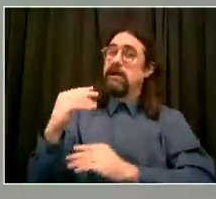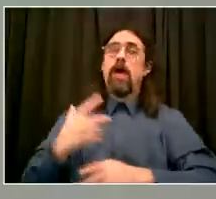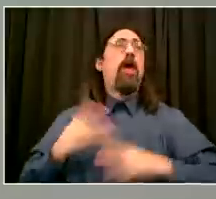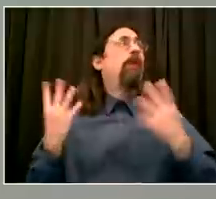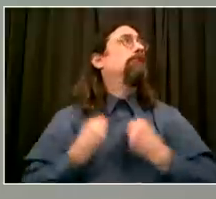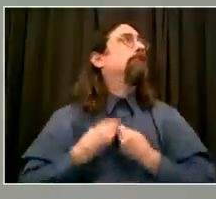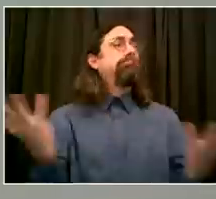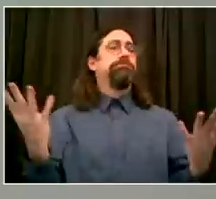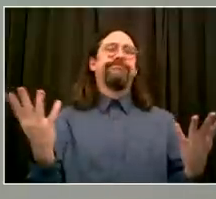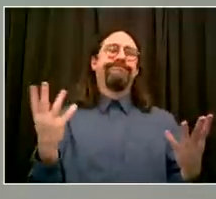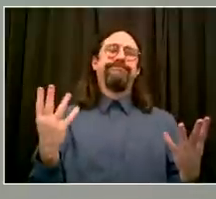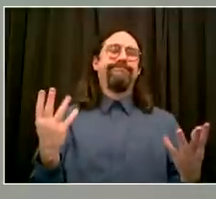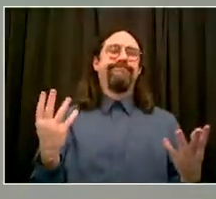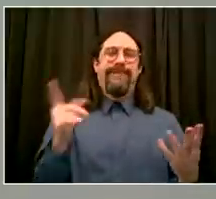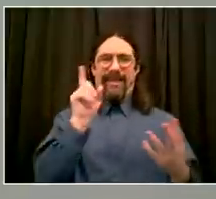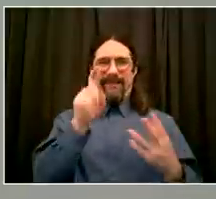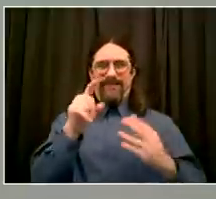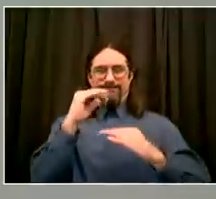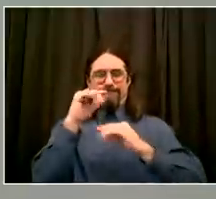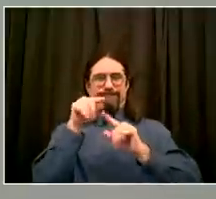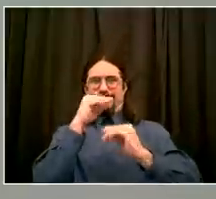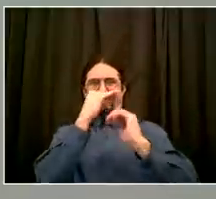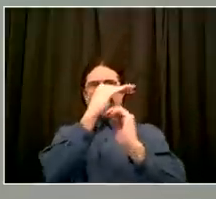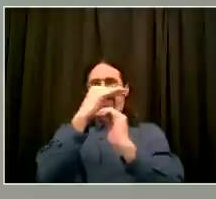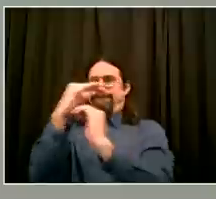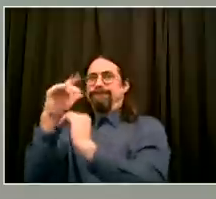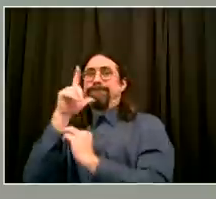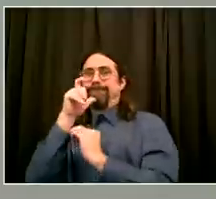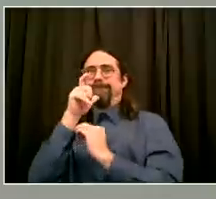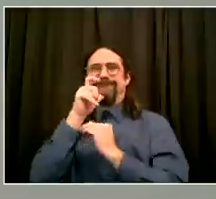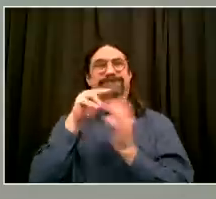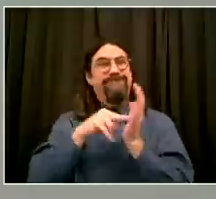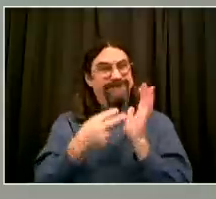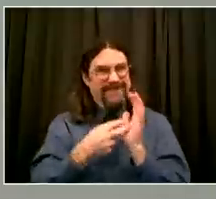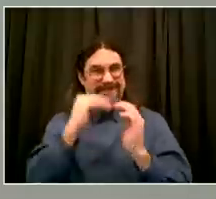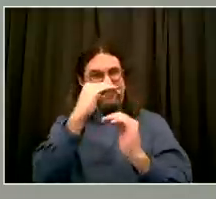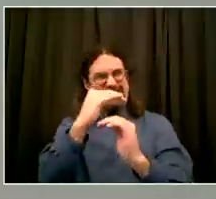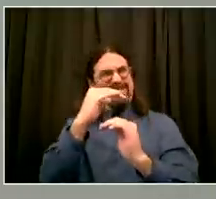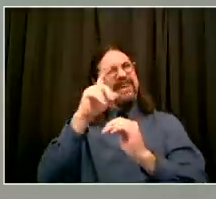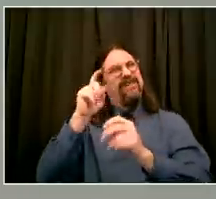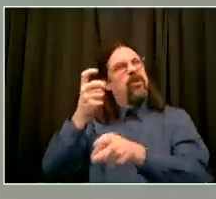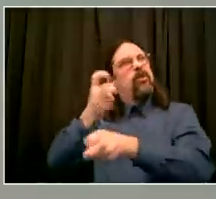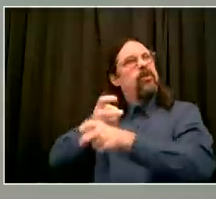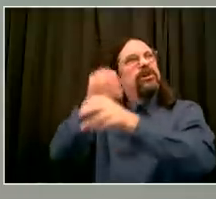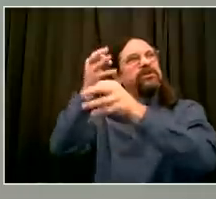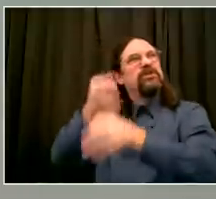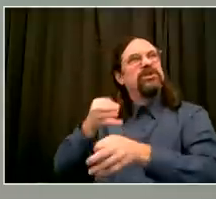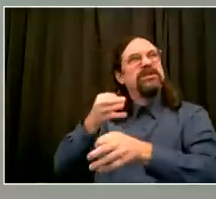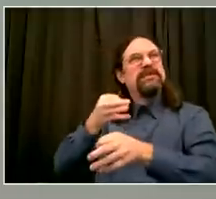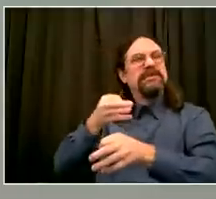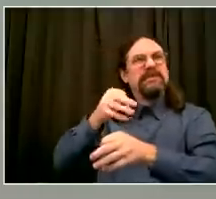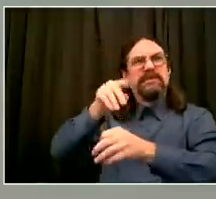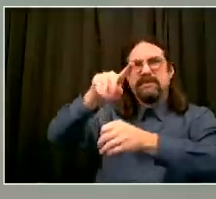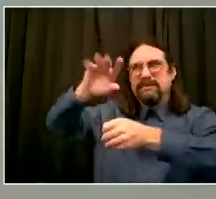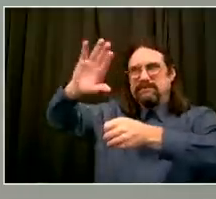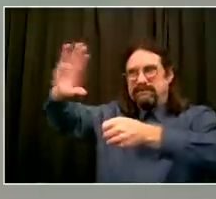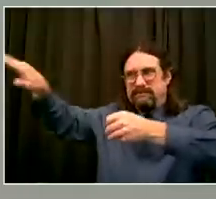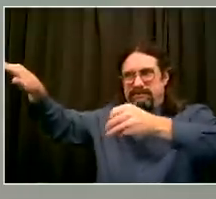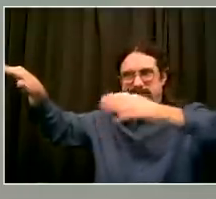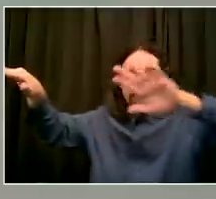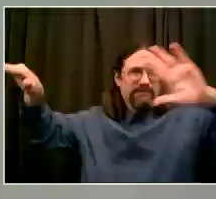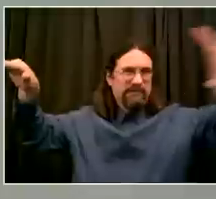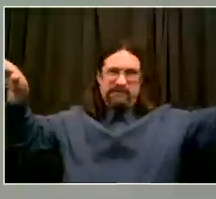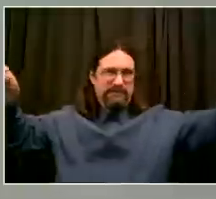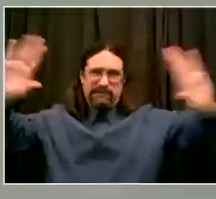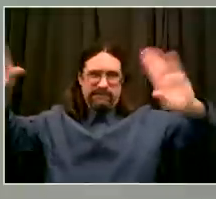death. It doesn't mean that a 74-year-old is absolutely, protected and a 75-year-old is not. It's just that when you make public